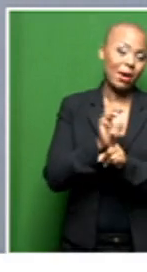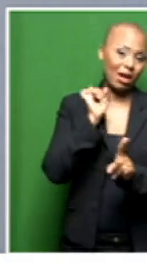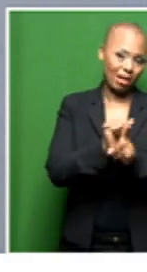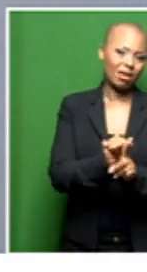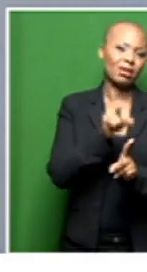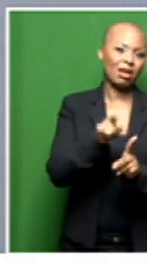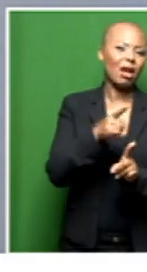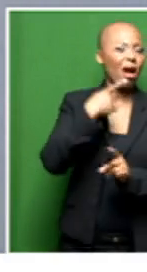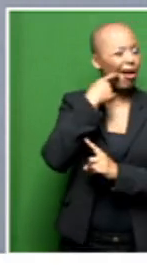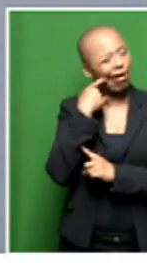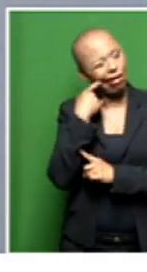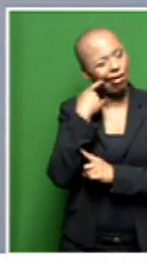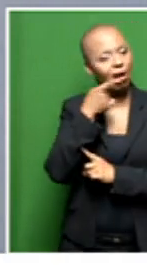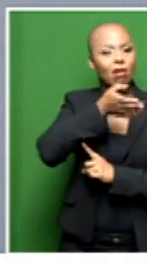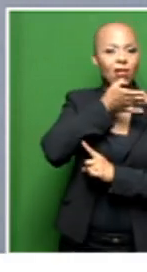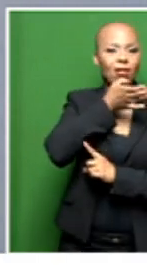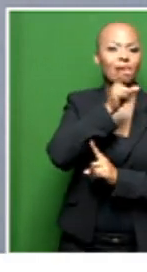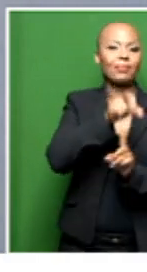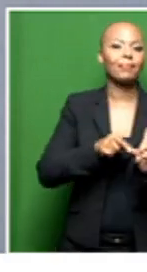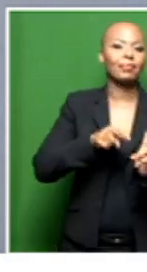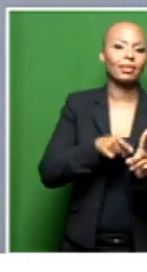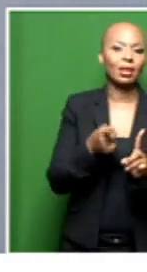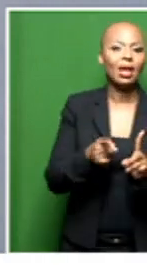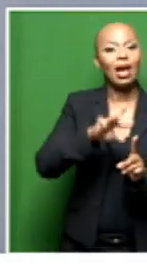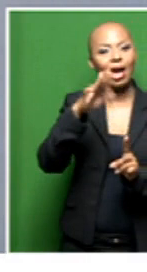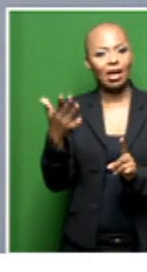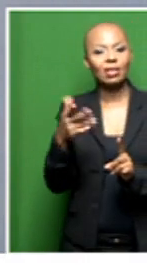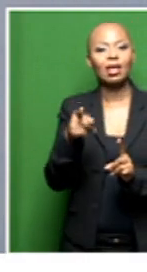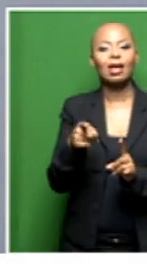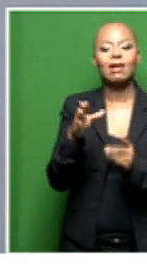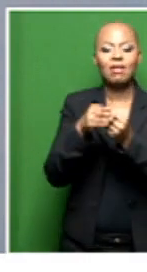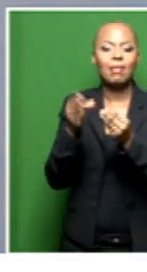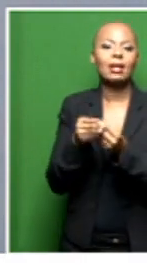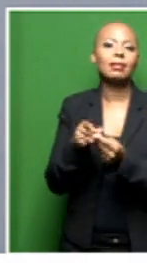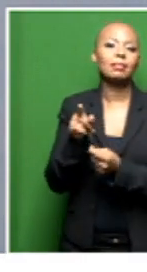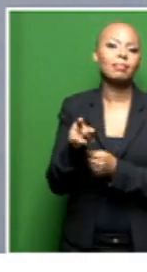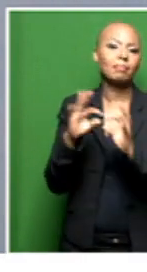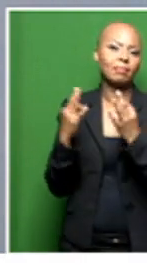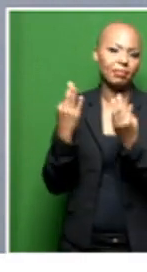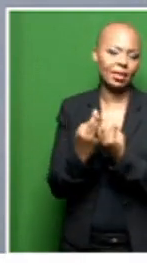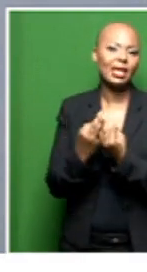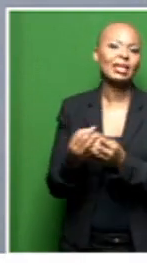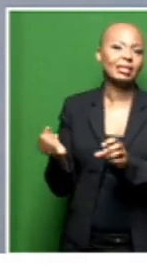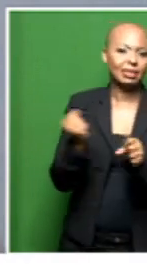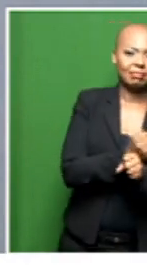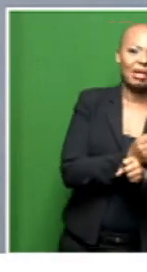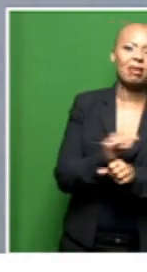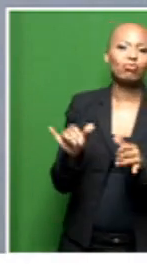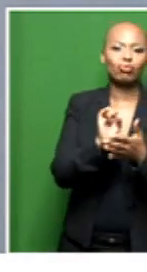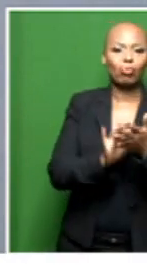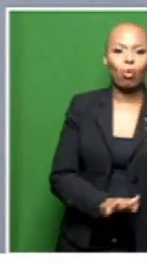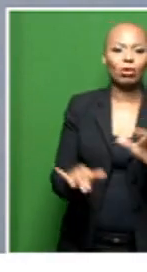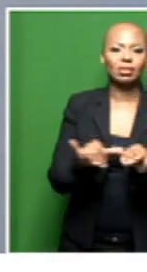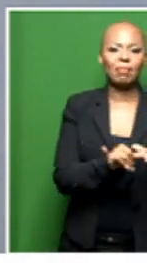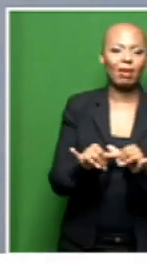it certainly kind of helps Kat that there's another family member who's also walked a similar path and